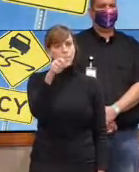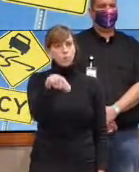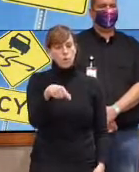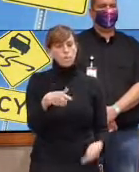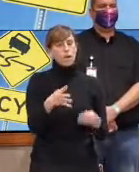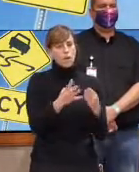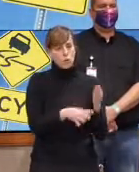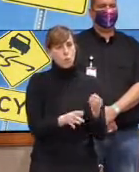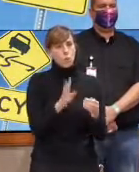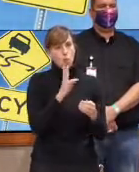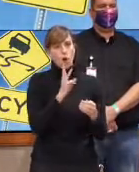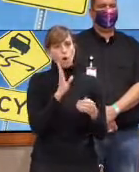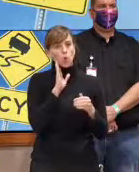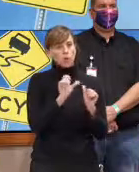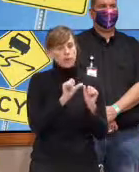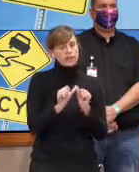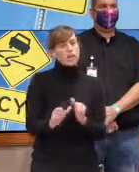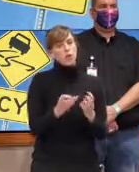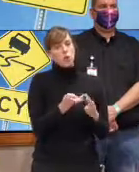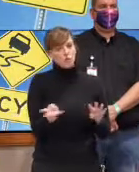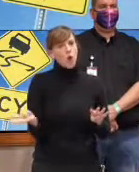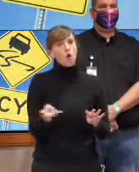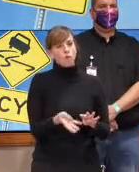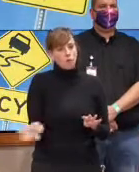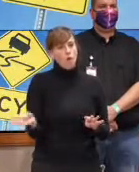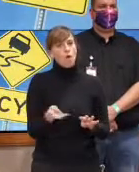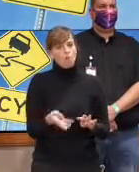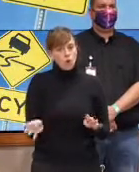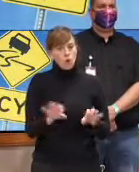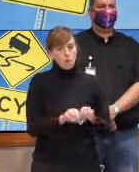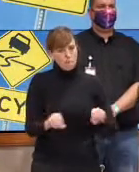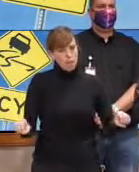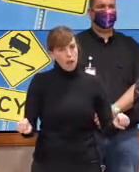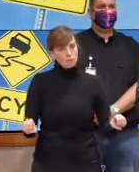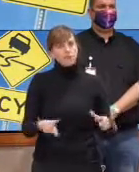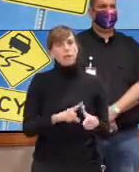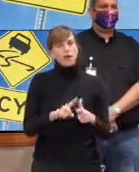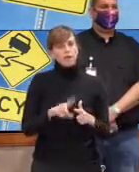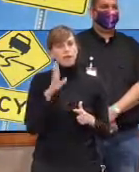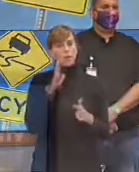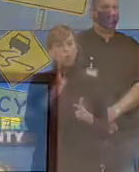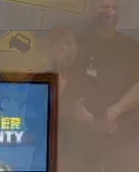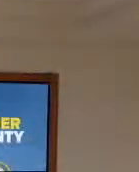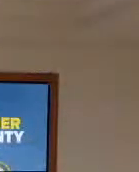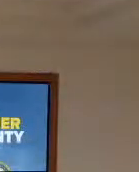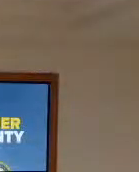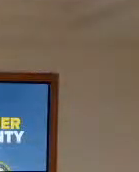those pipes freezing over and then bursting as it starts thawing out. Thank you.